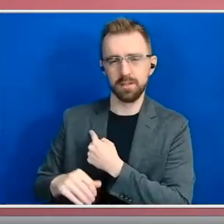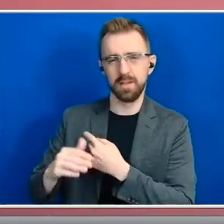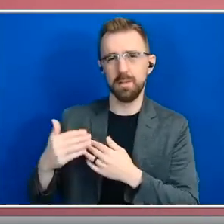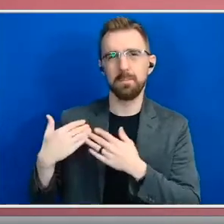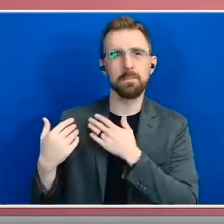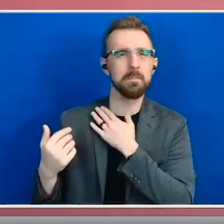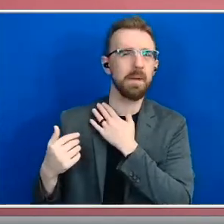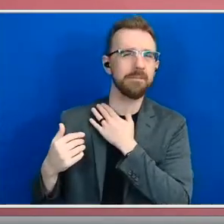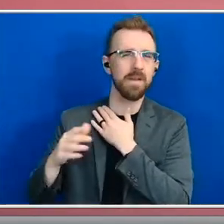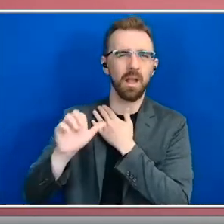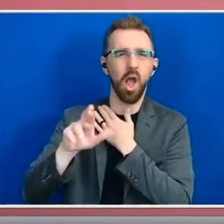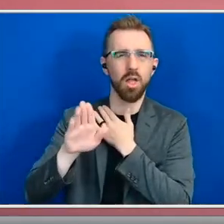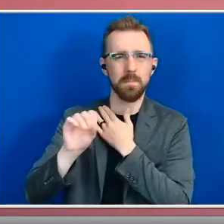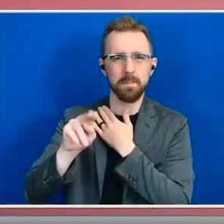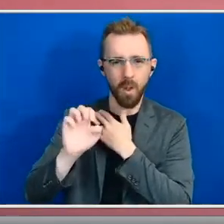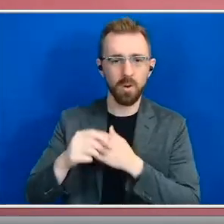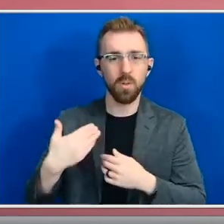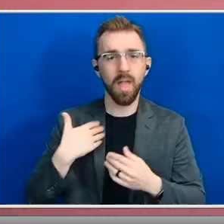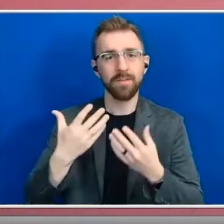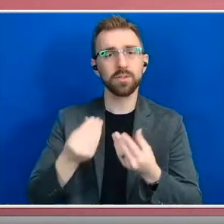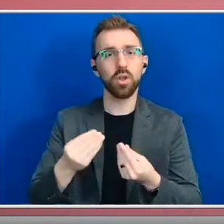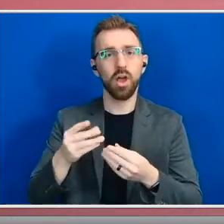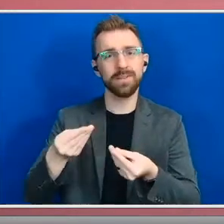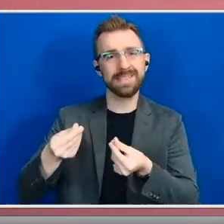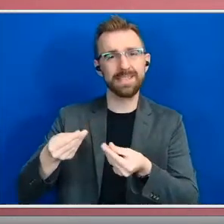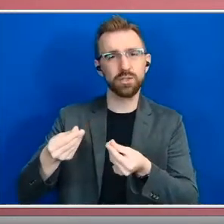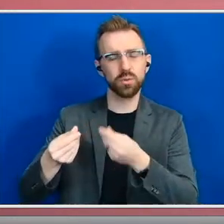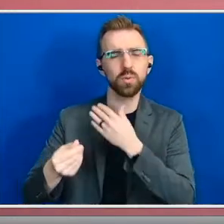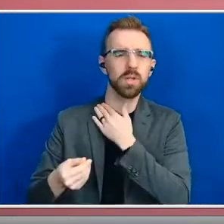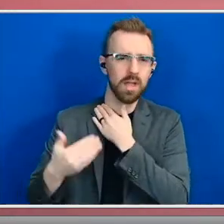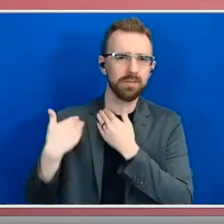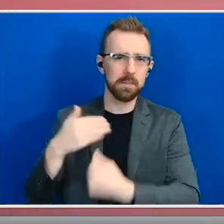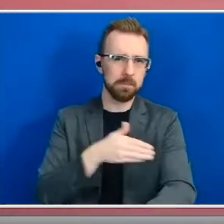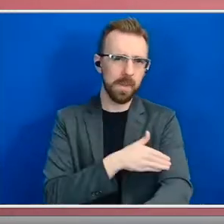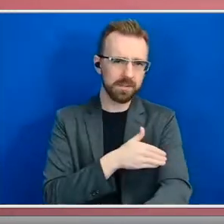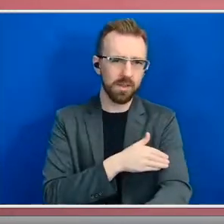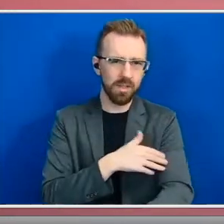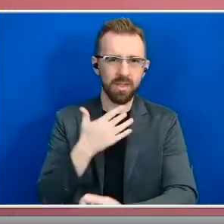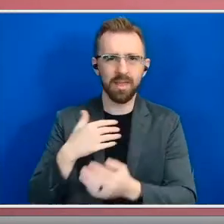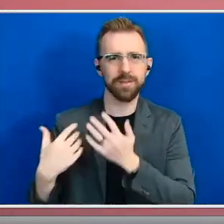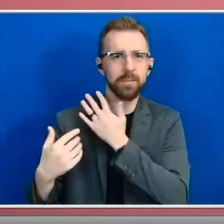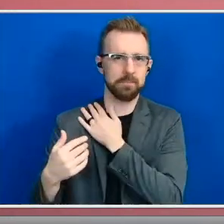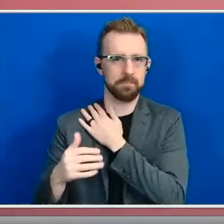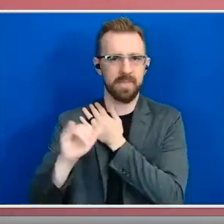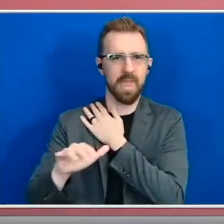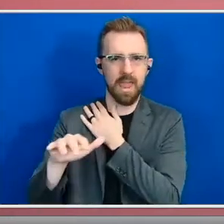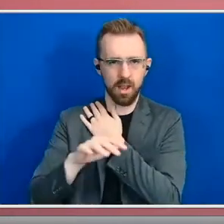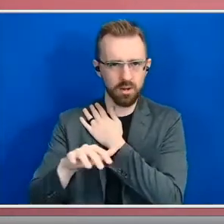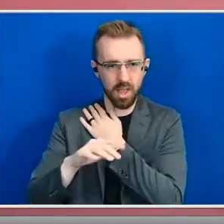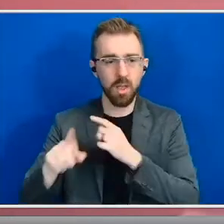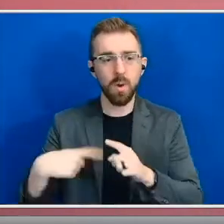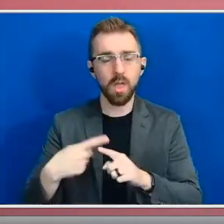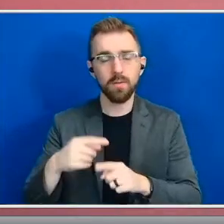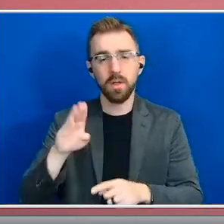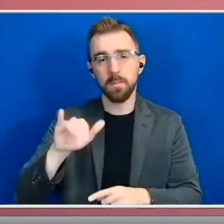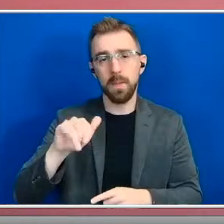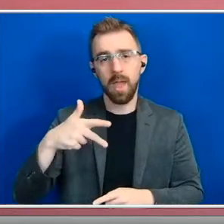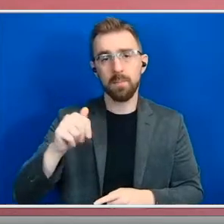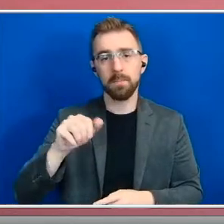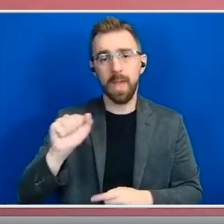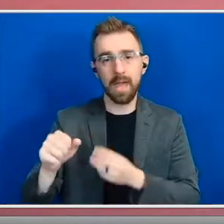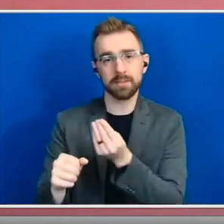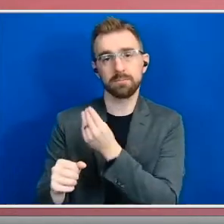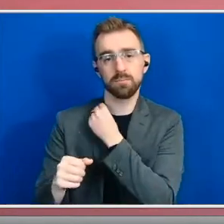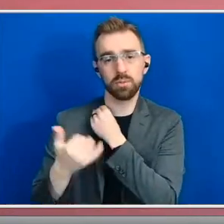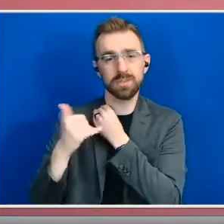And you have soft tissue that's there. You have some muscles that kind of sit in that area. And so when we put the bypass in, we still close down the